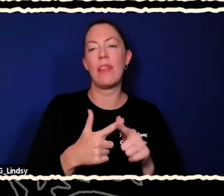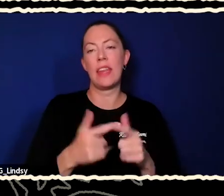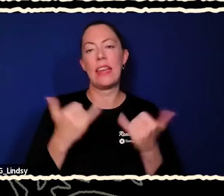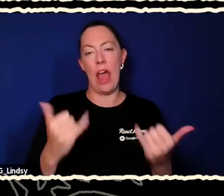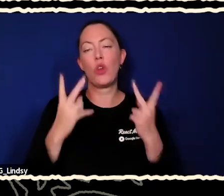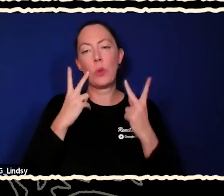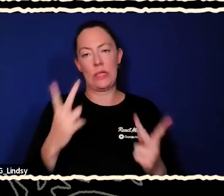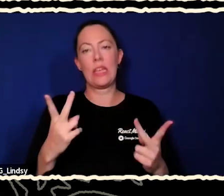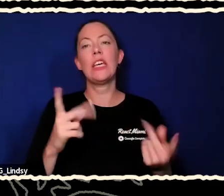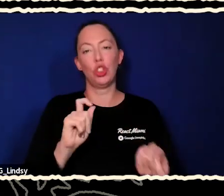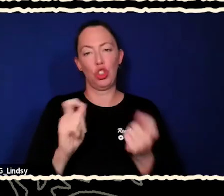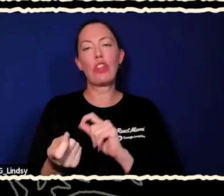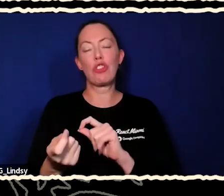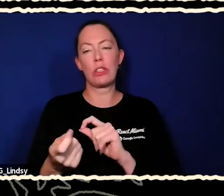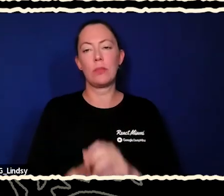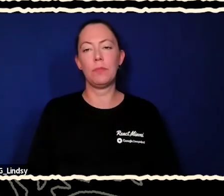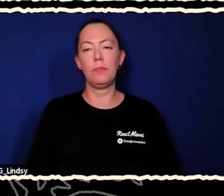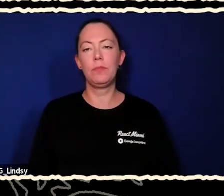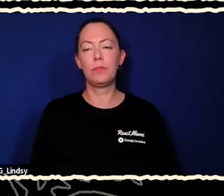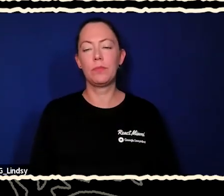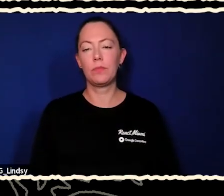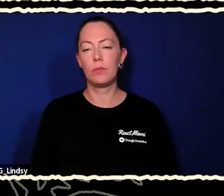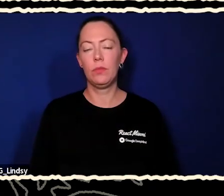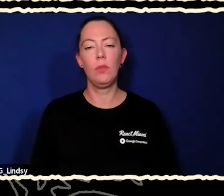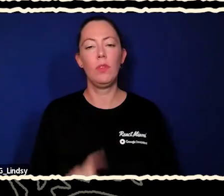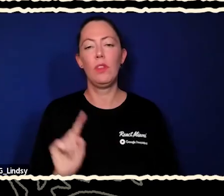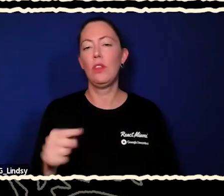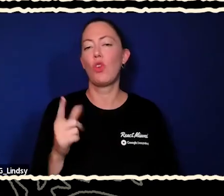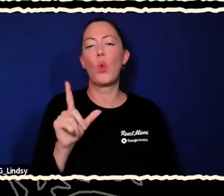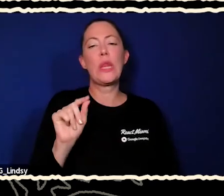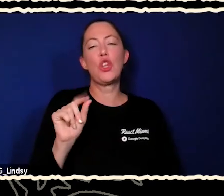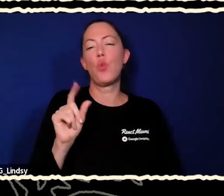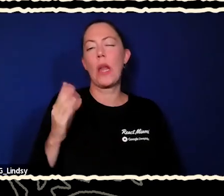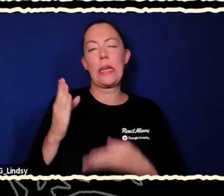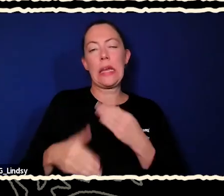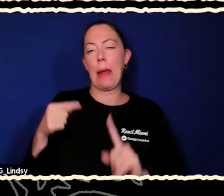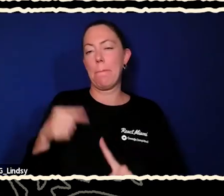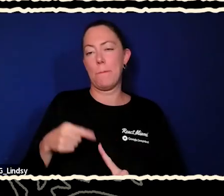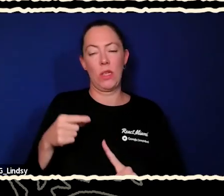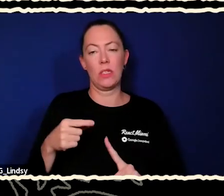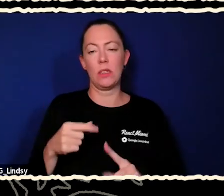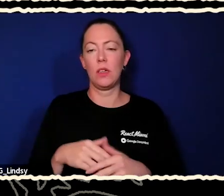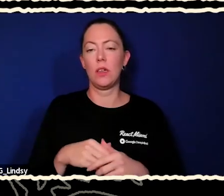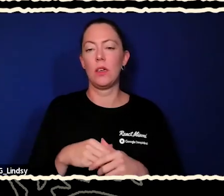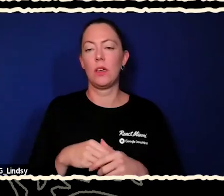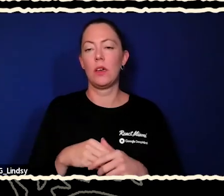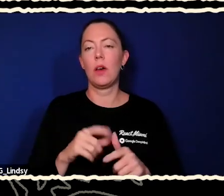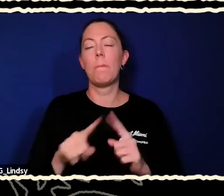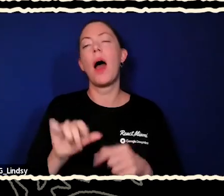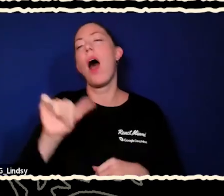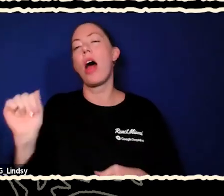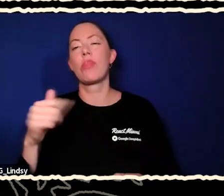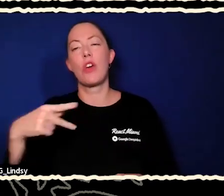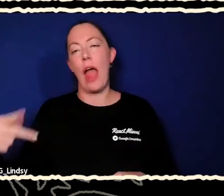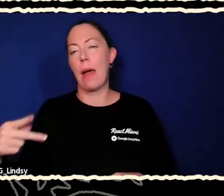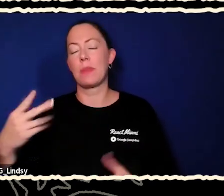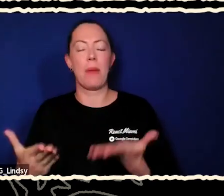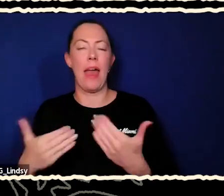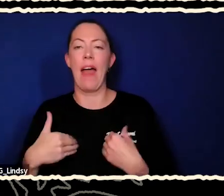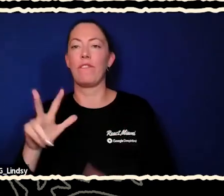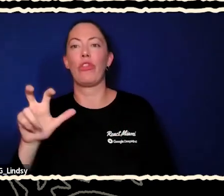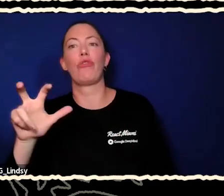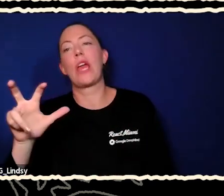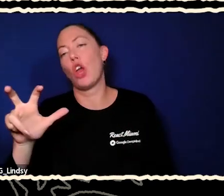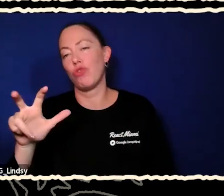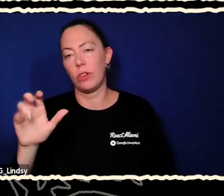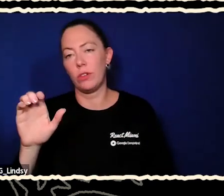changes. There are only 20 endpoints here, but on all application would have 300 endpoints,